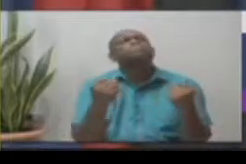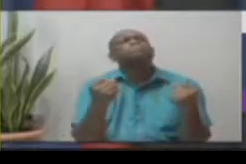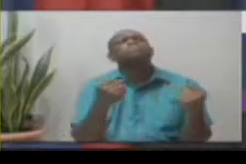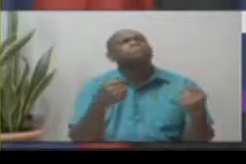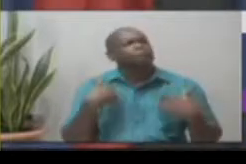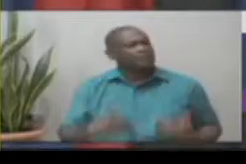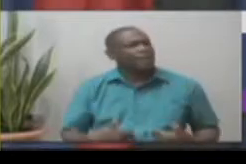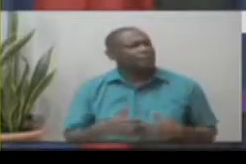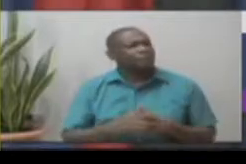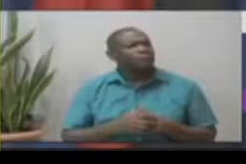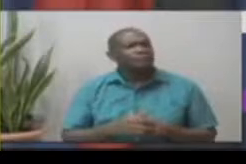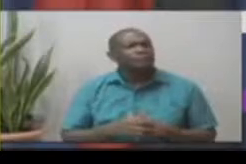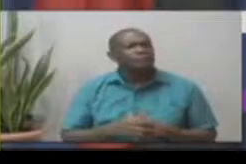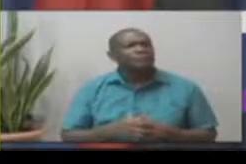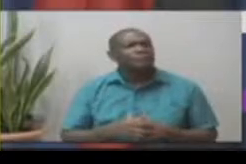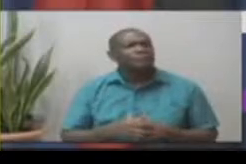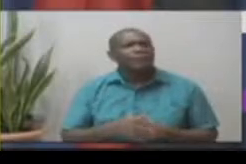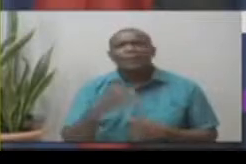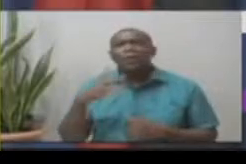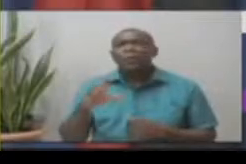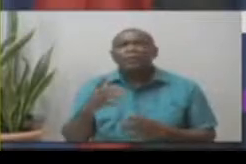don't want to lose the skill.